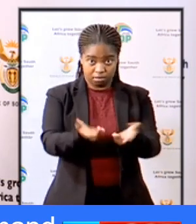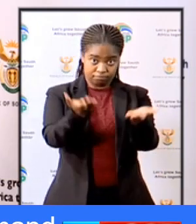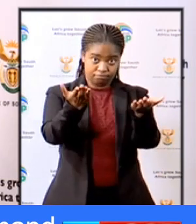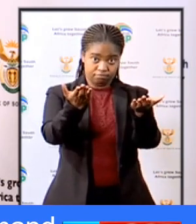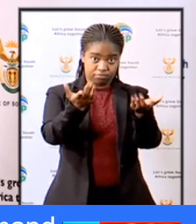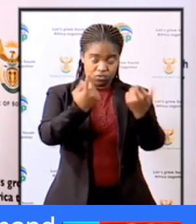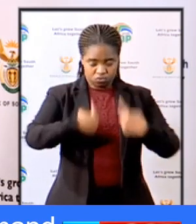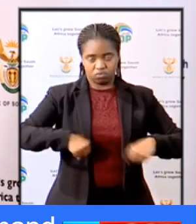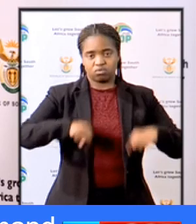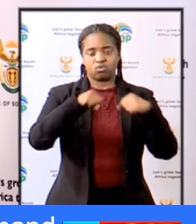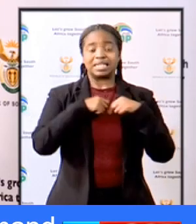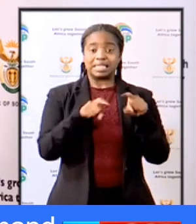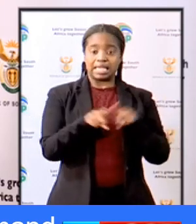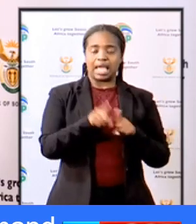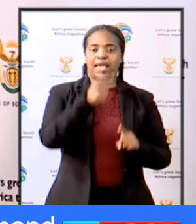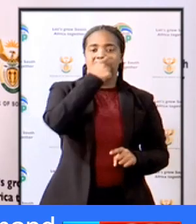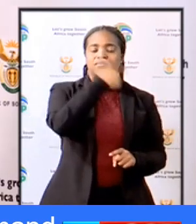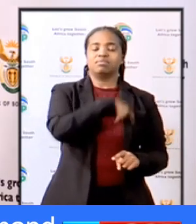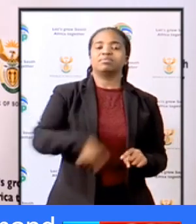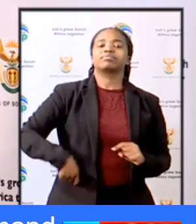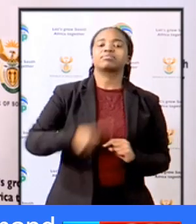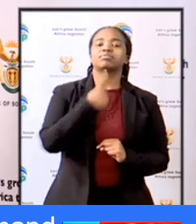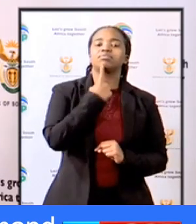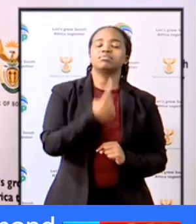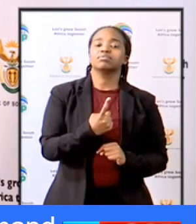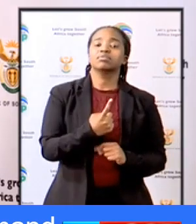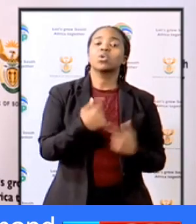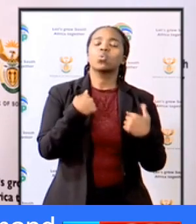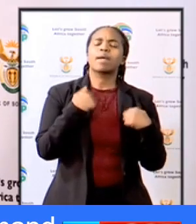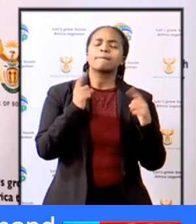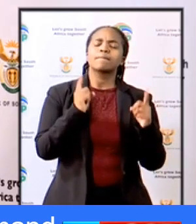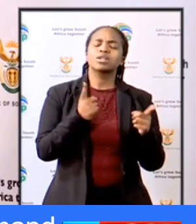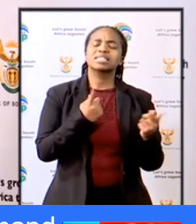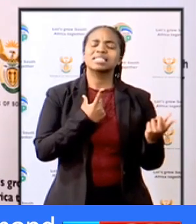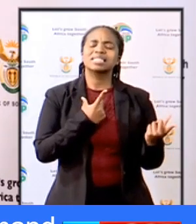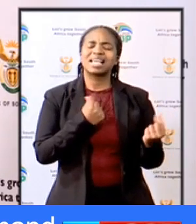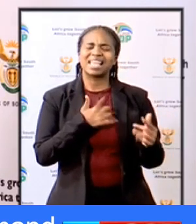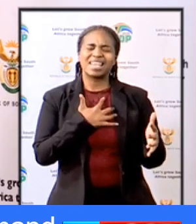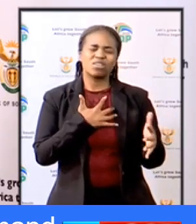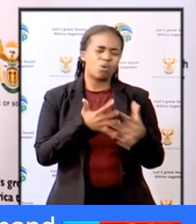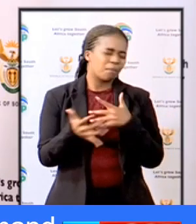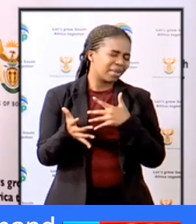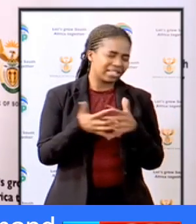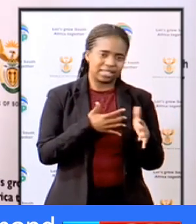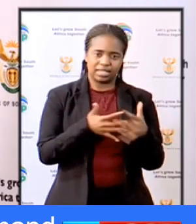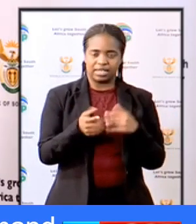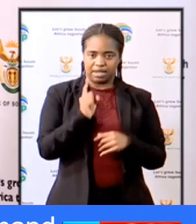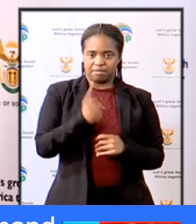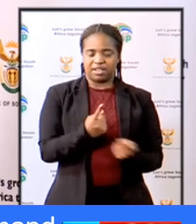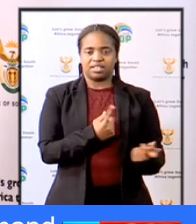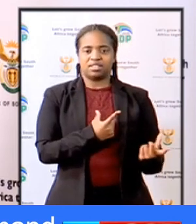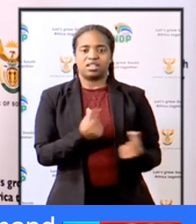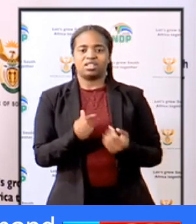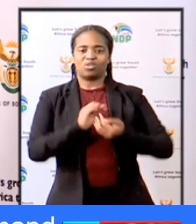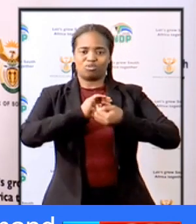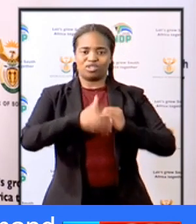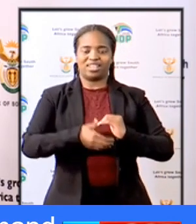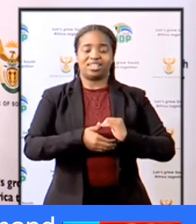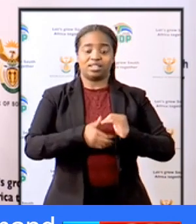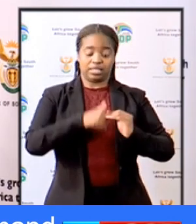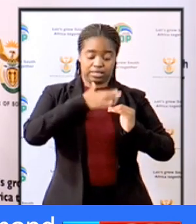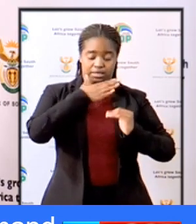as also as our president said, we must do whatever it takes to